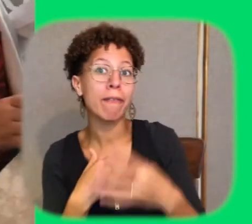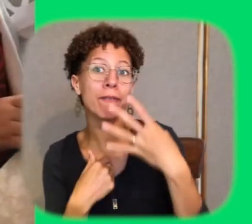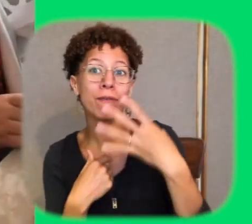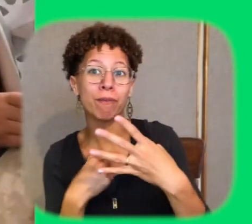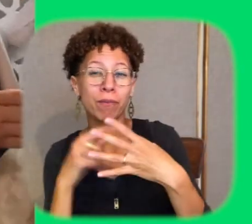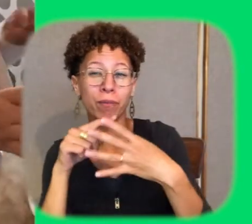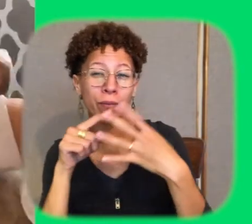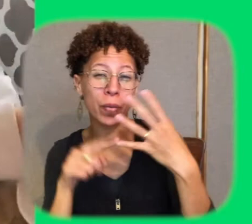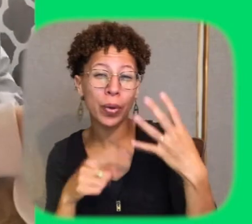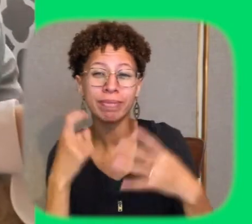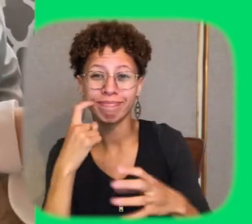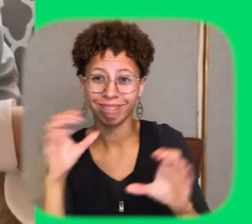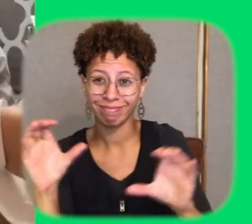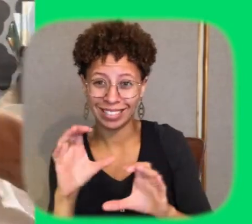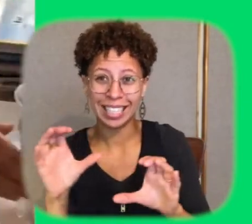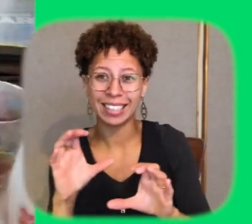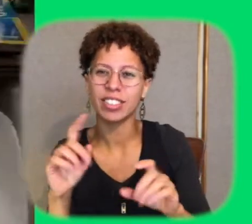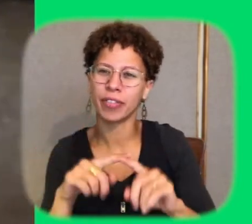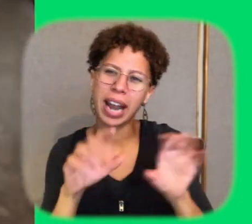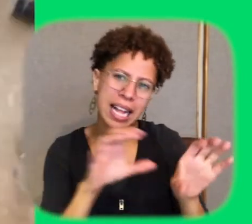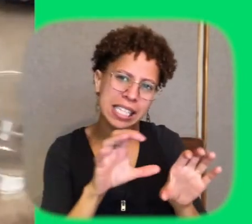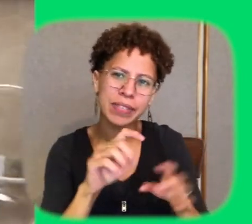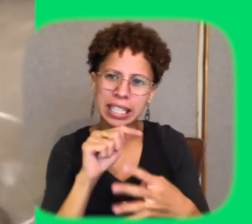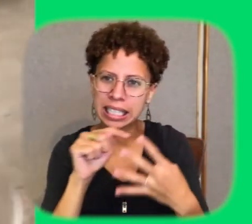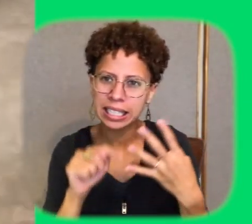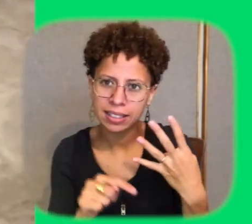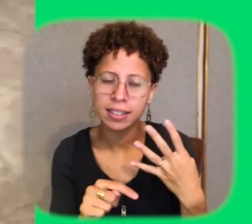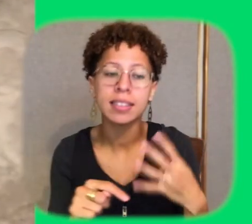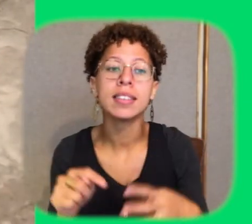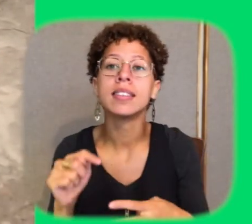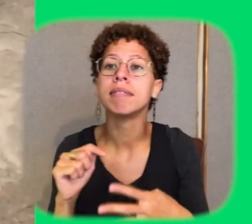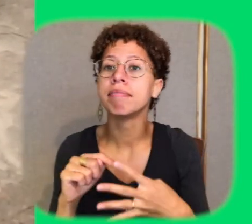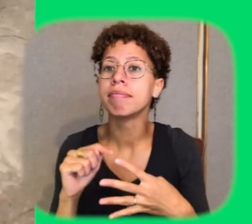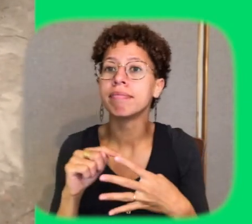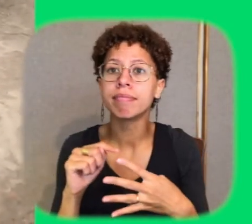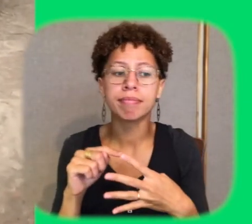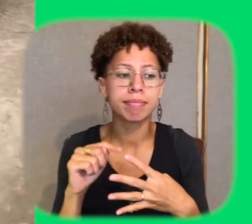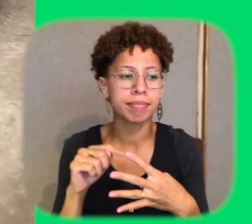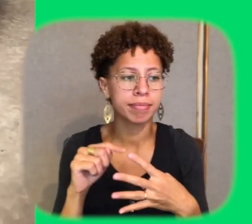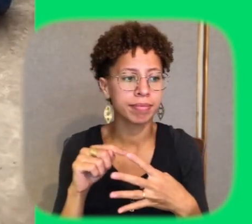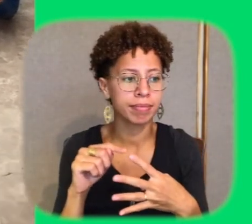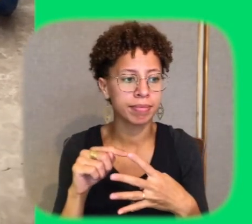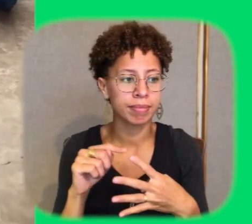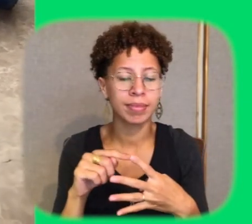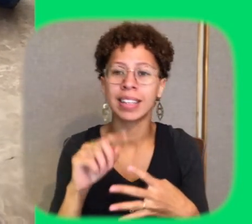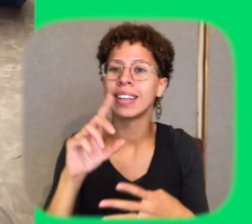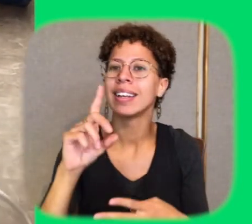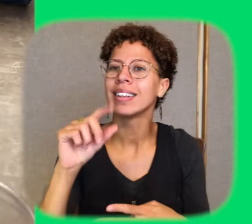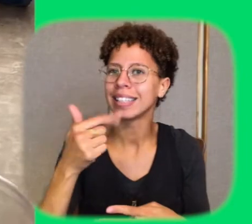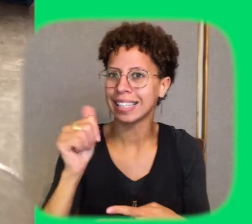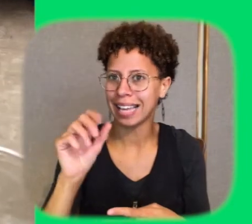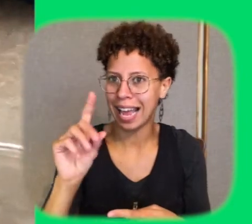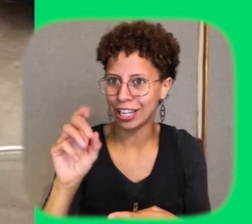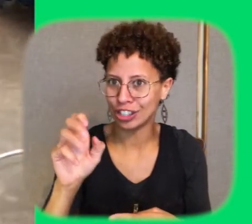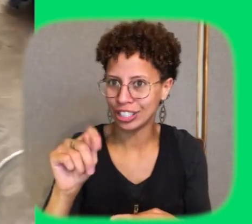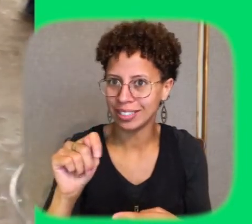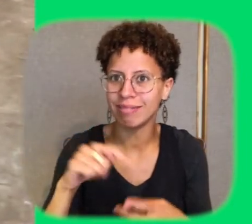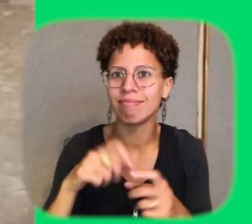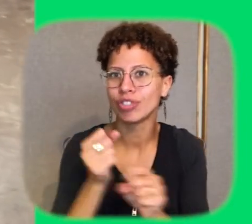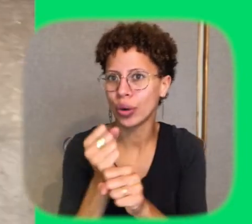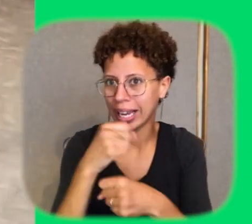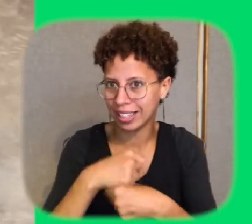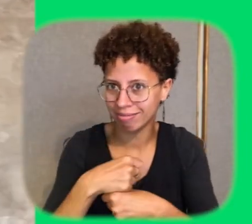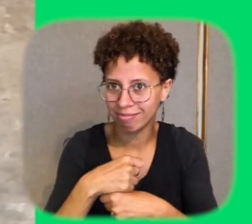showed you. So the four activities we showed you were the gadget that Simon created. This? We showed